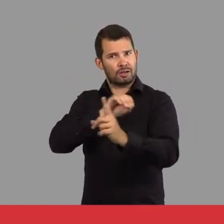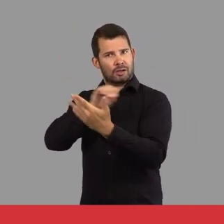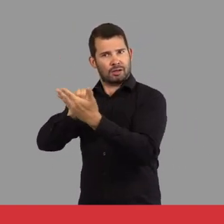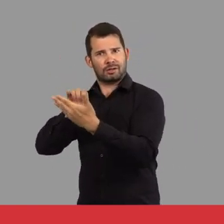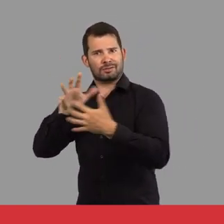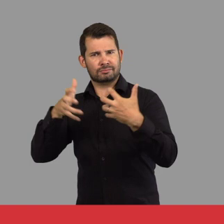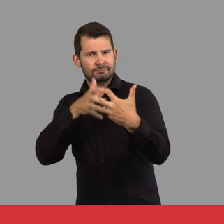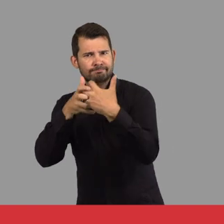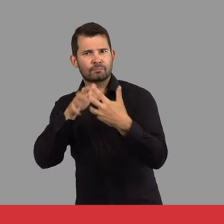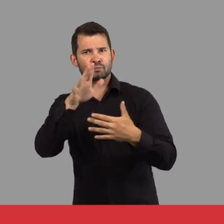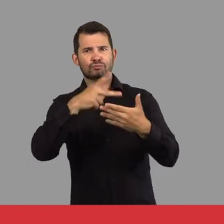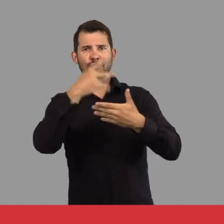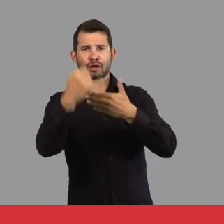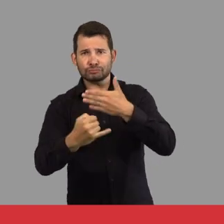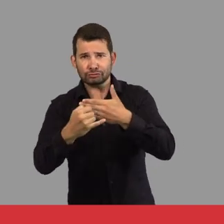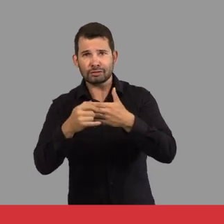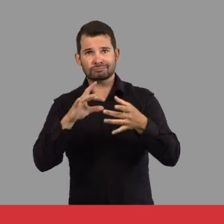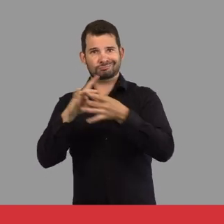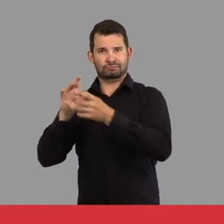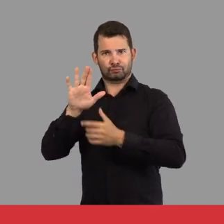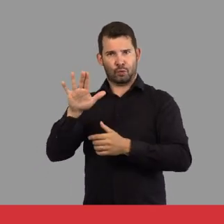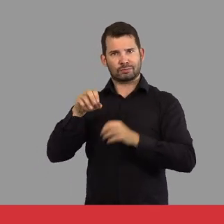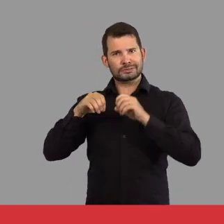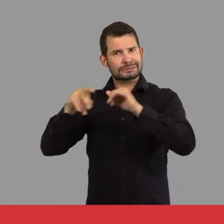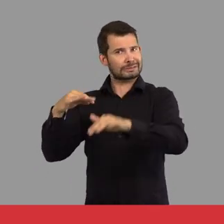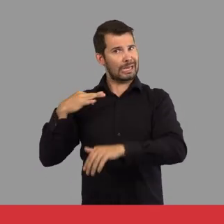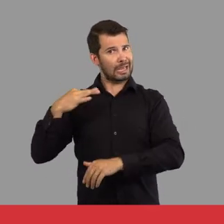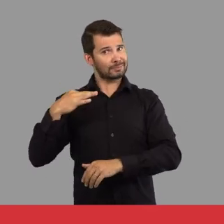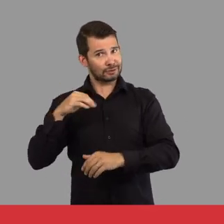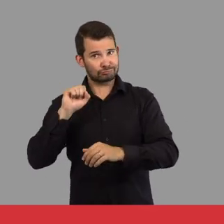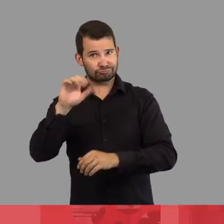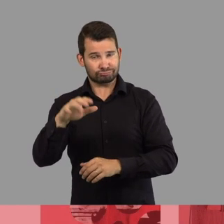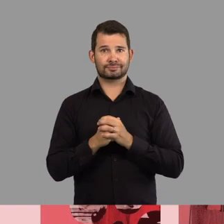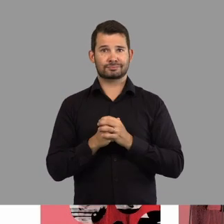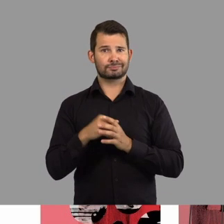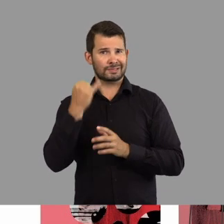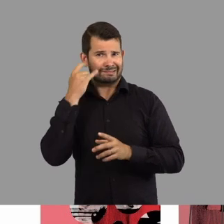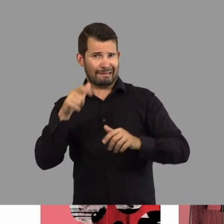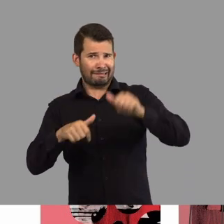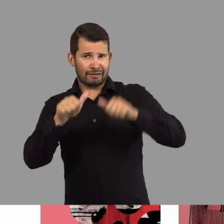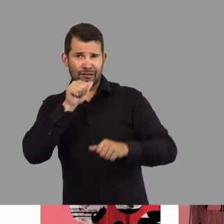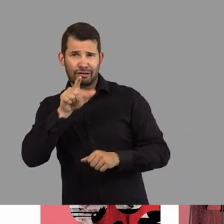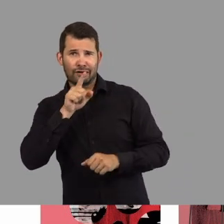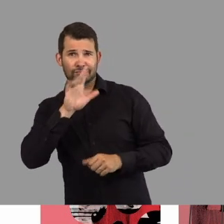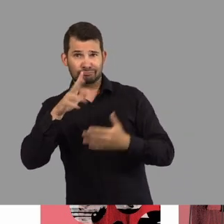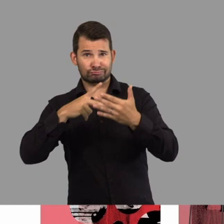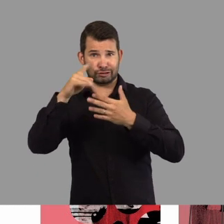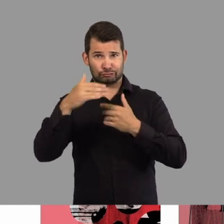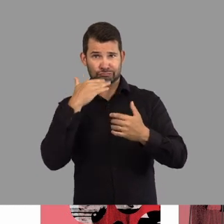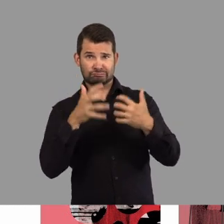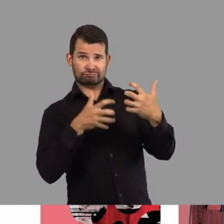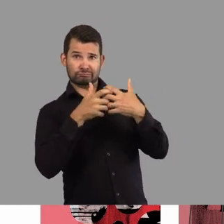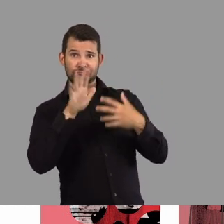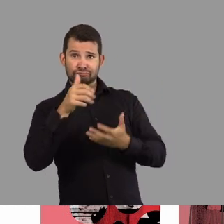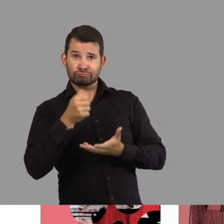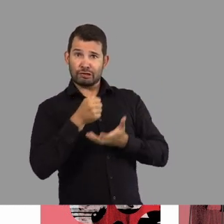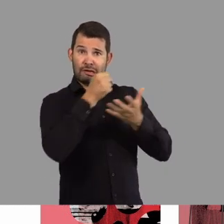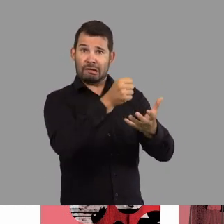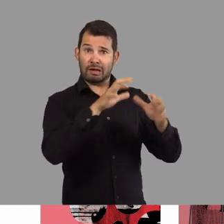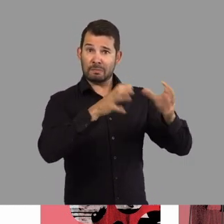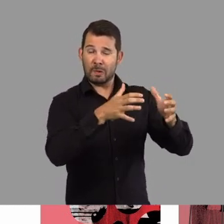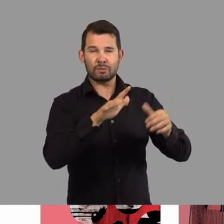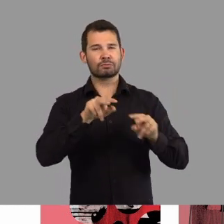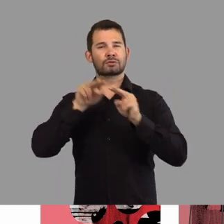key strategic areas your project responds to in your seed application. If you're still not sure whether your project is a good fit for this